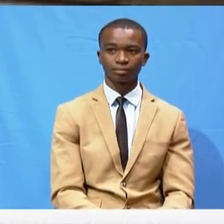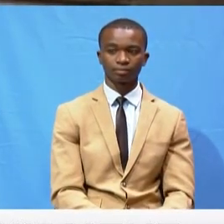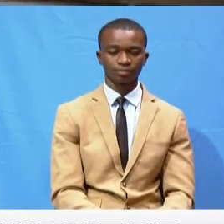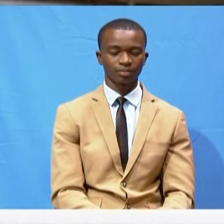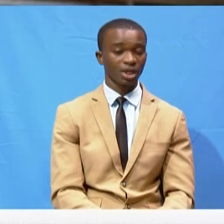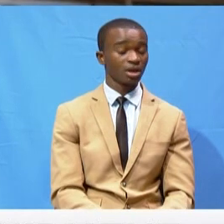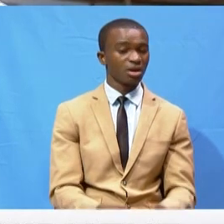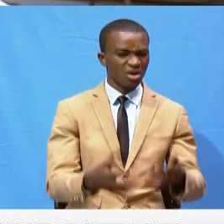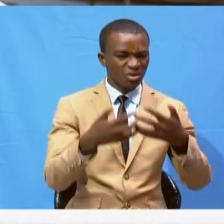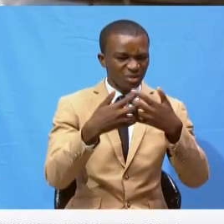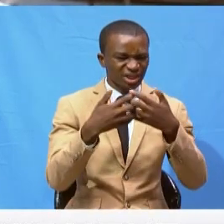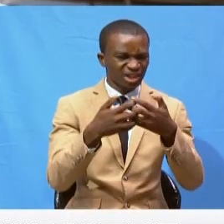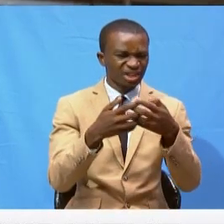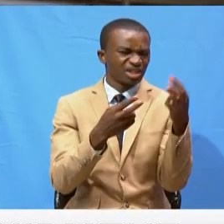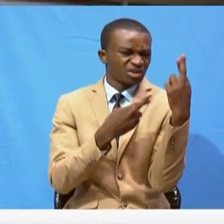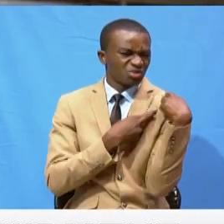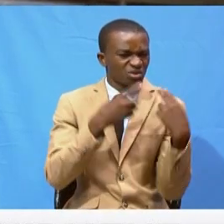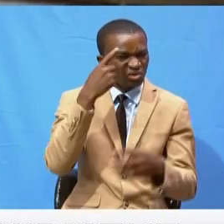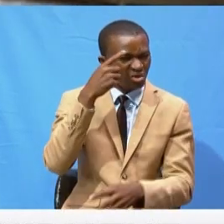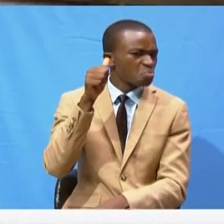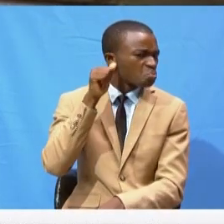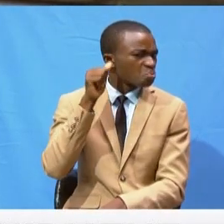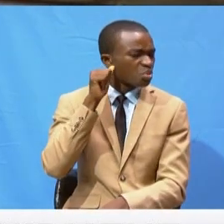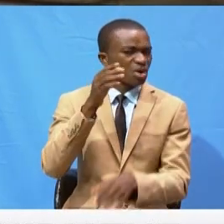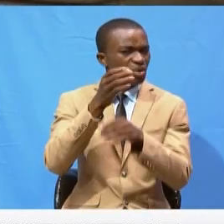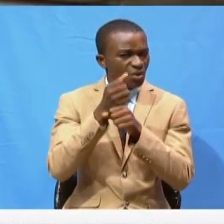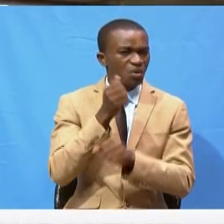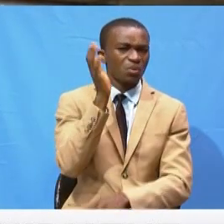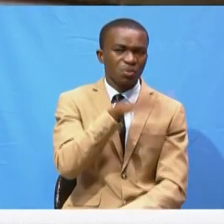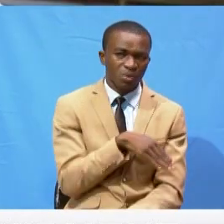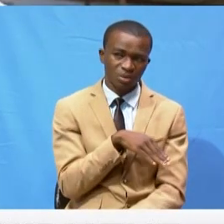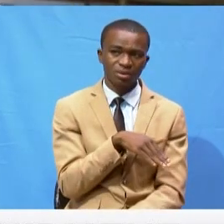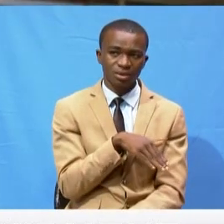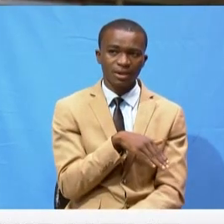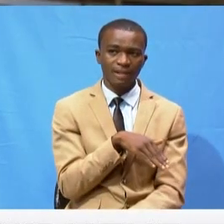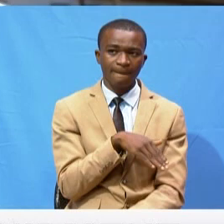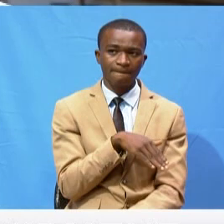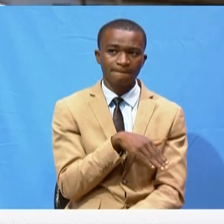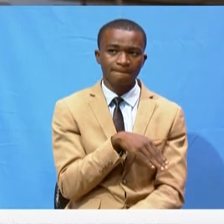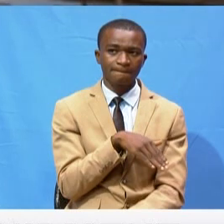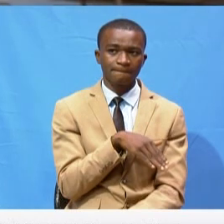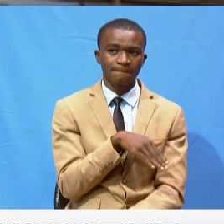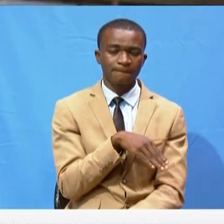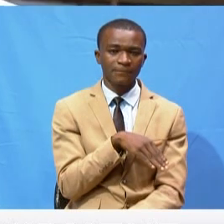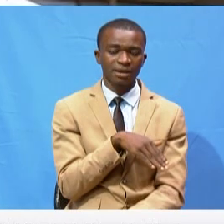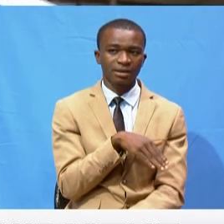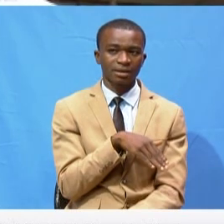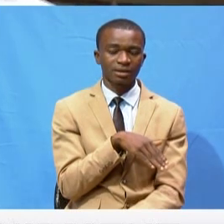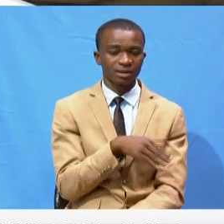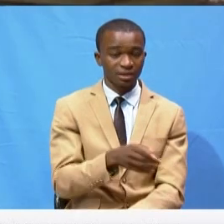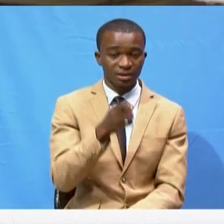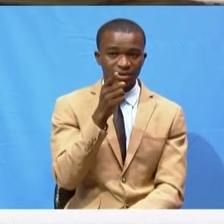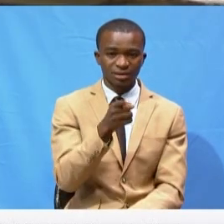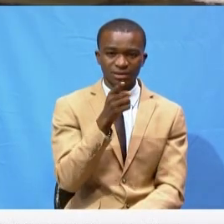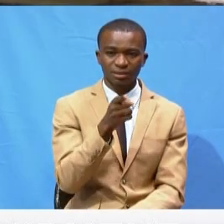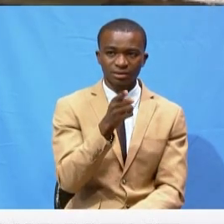ultrasound machine, which is also a plus for the hospital. Yes. The hospital is incapacitated